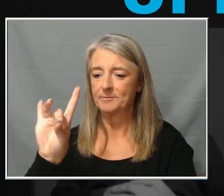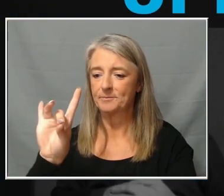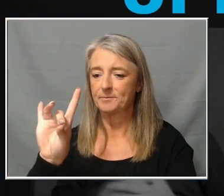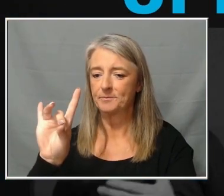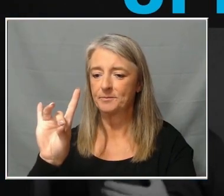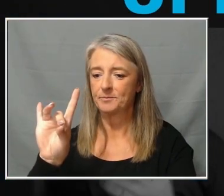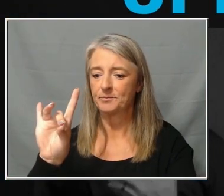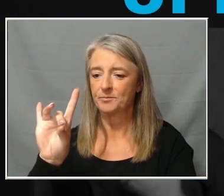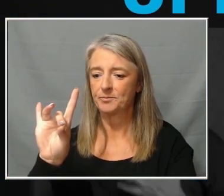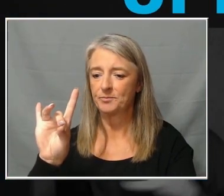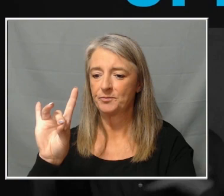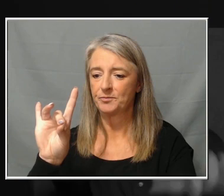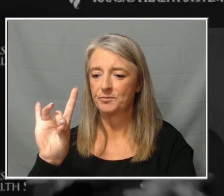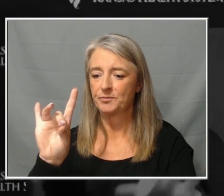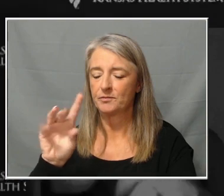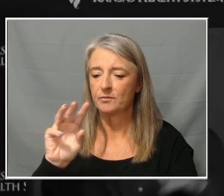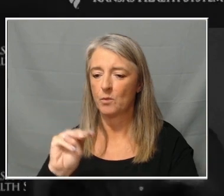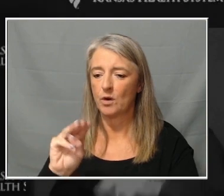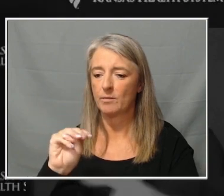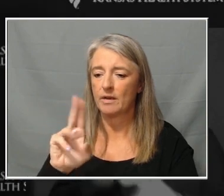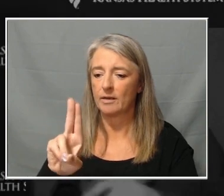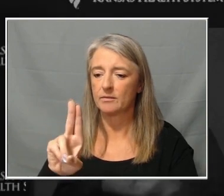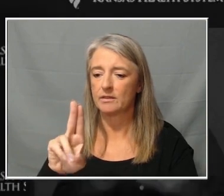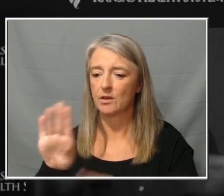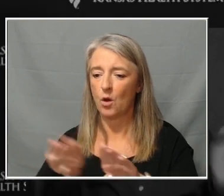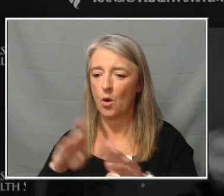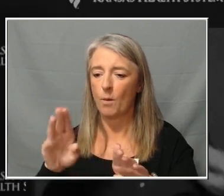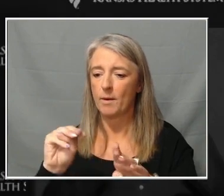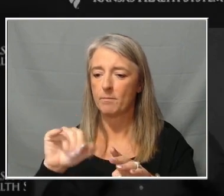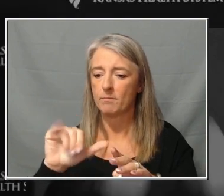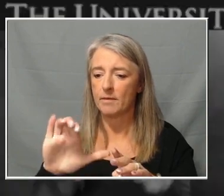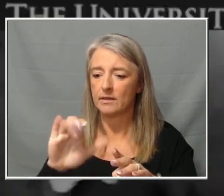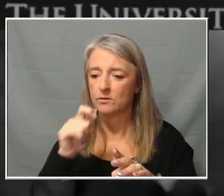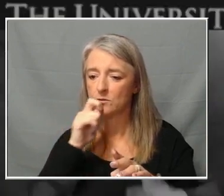Subscribe to our Morning Medical Update and Open Mics with Dr.